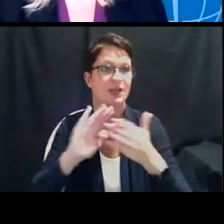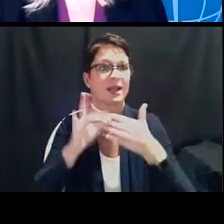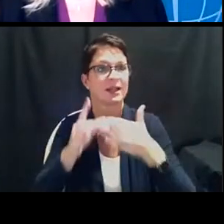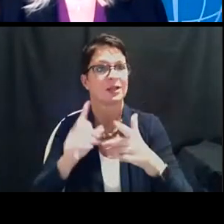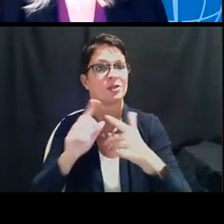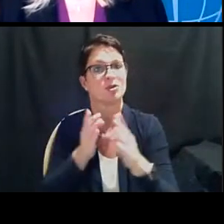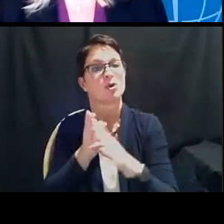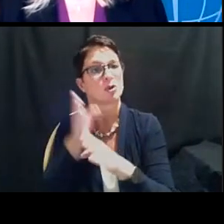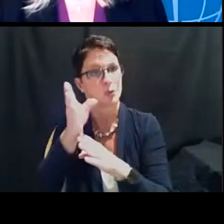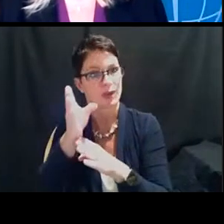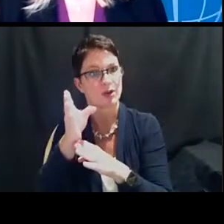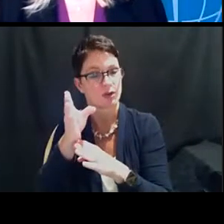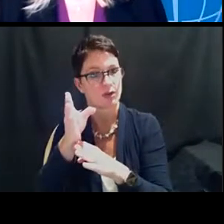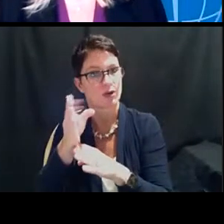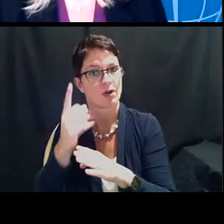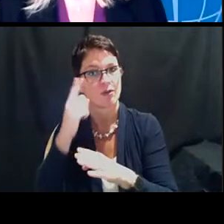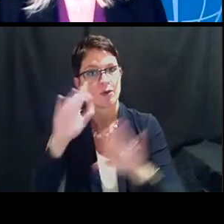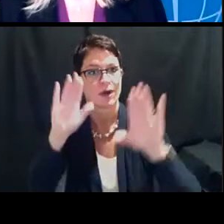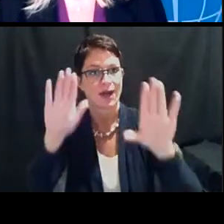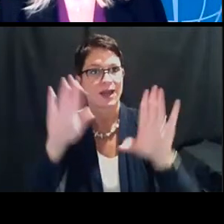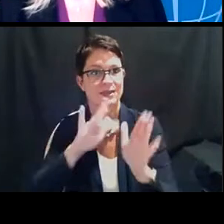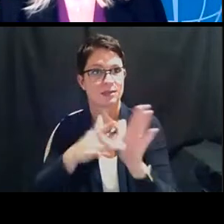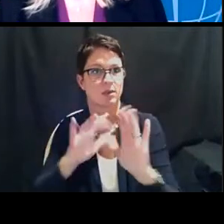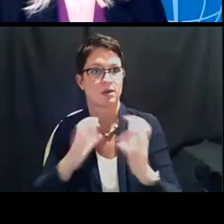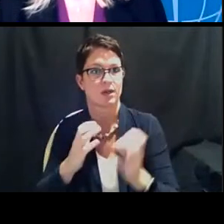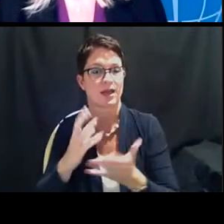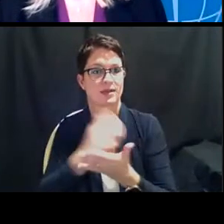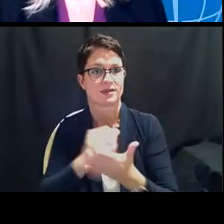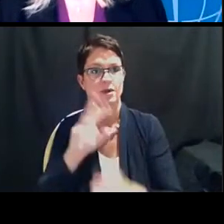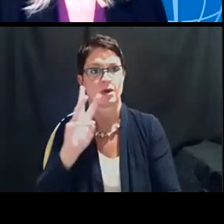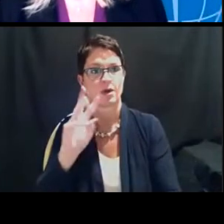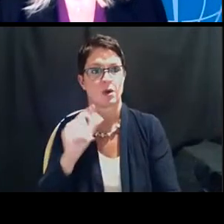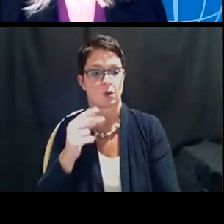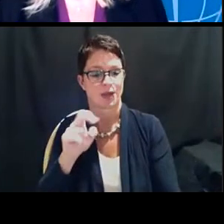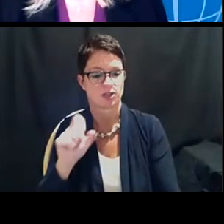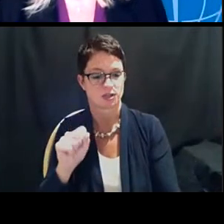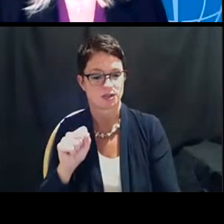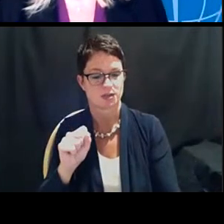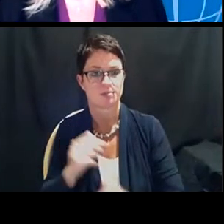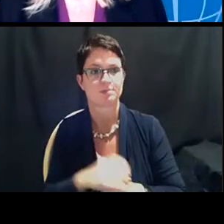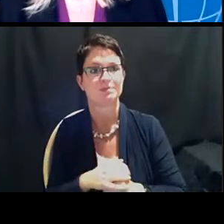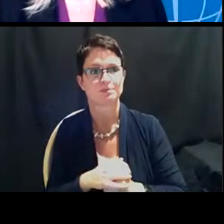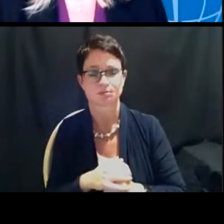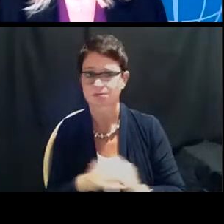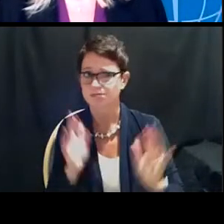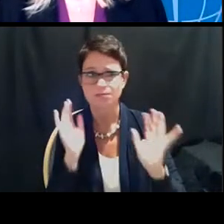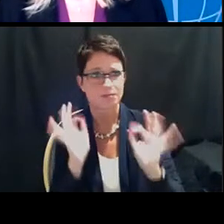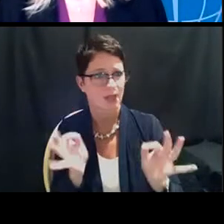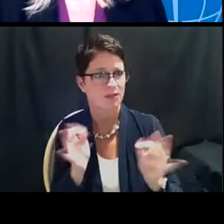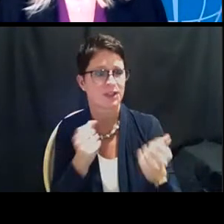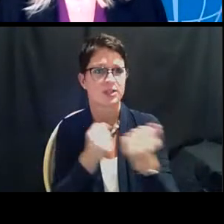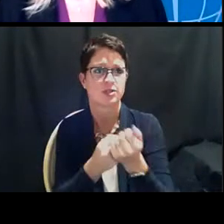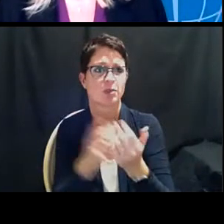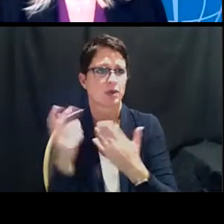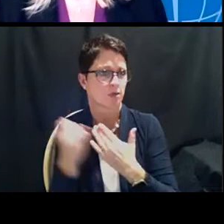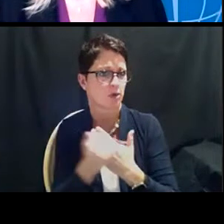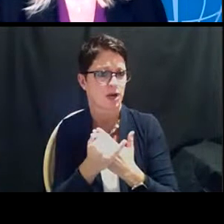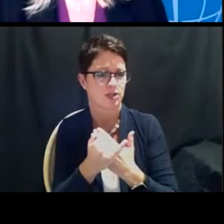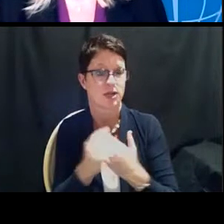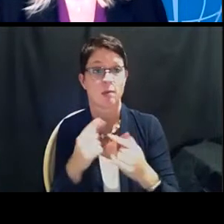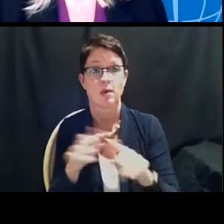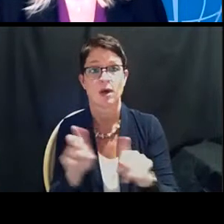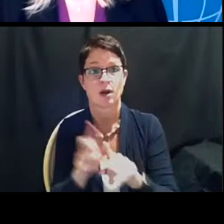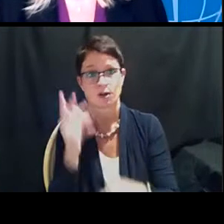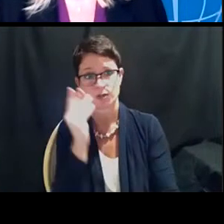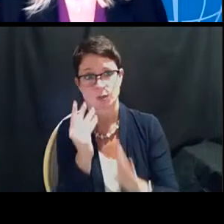make excellent middle-class wages. And so we are in support of this project, but we also want to